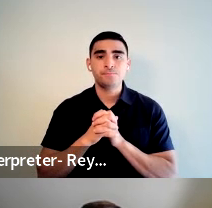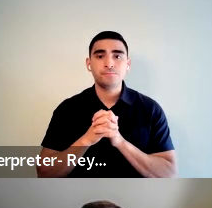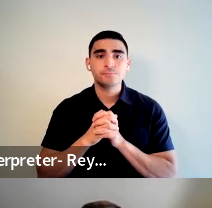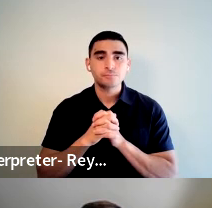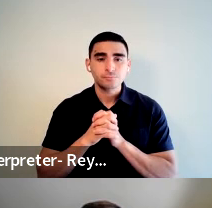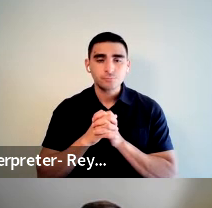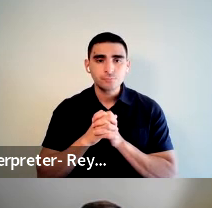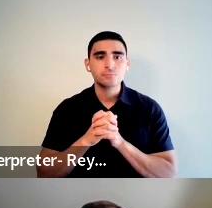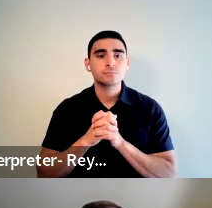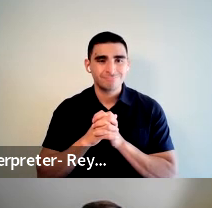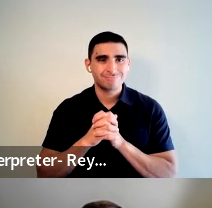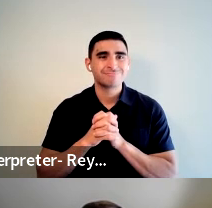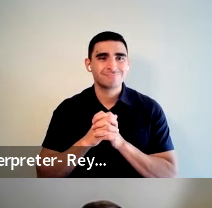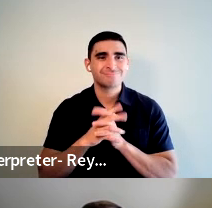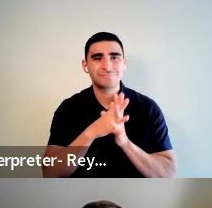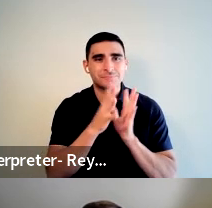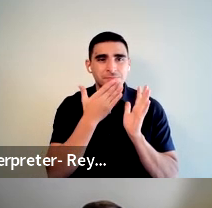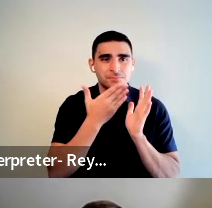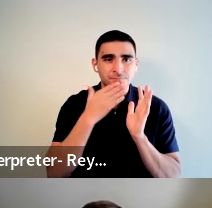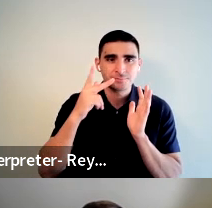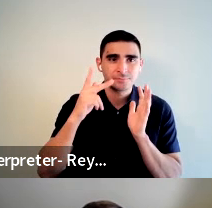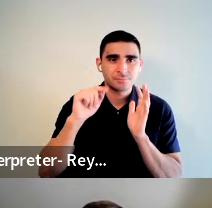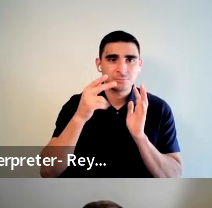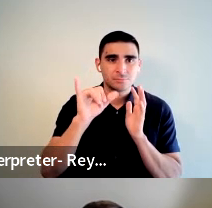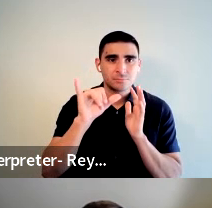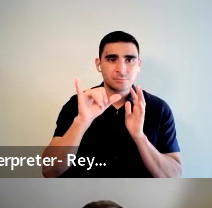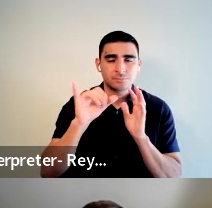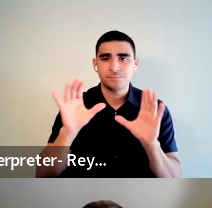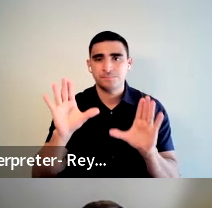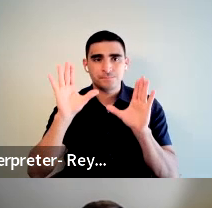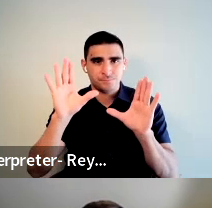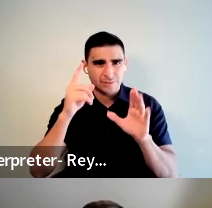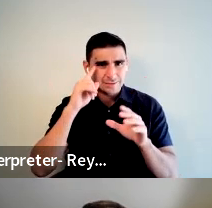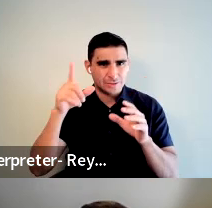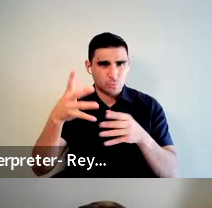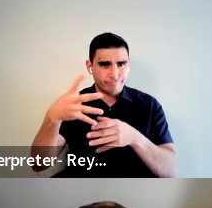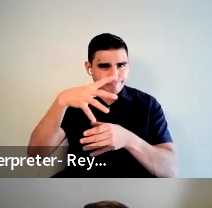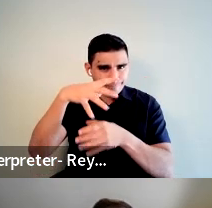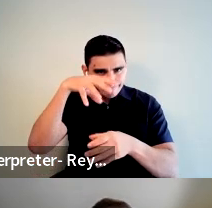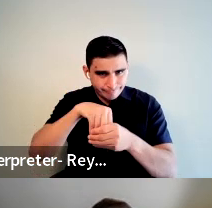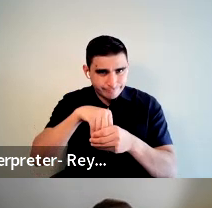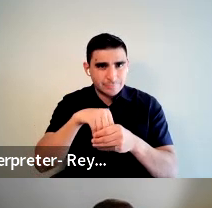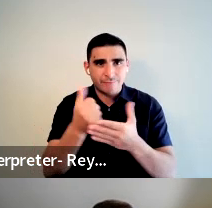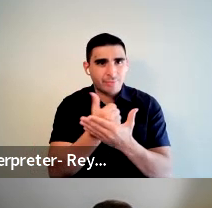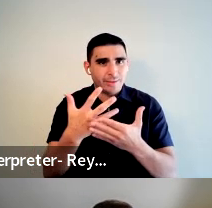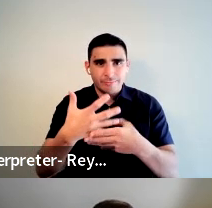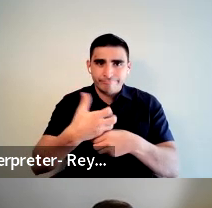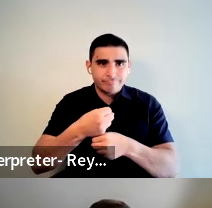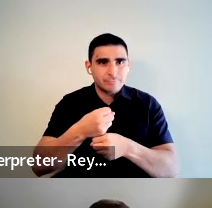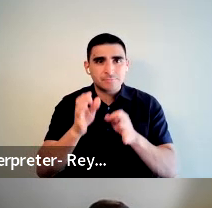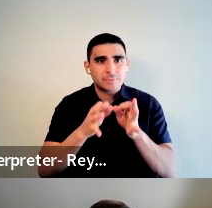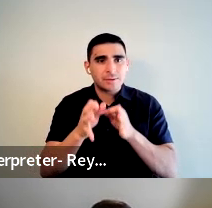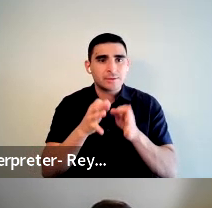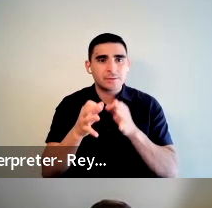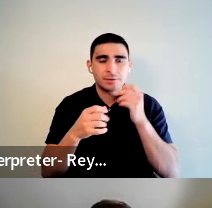No, thank you, Kathy. That was fantastic. I think you encompassed everything we discussed, and just, yes, I